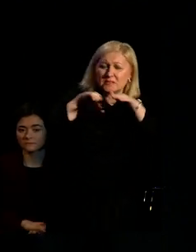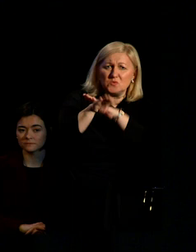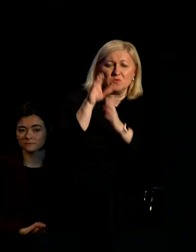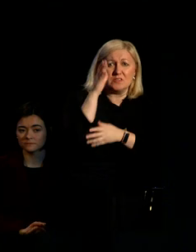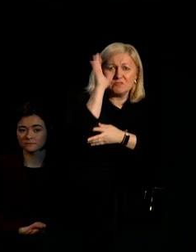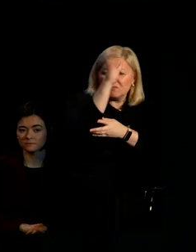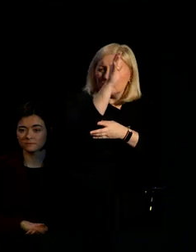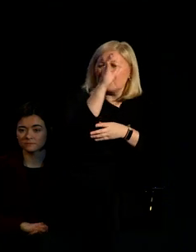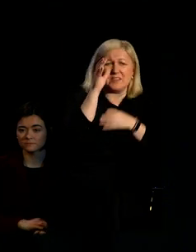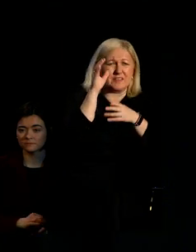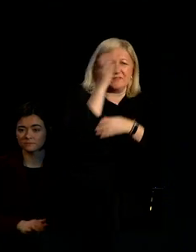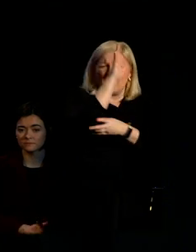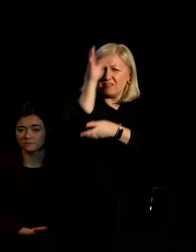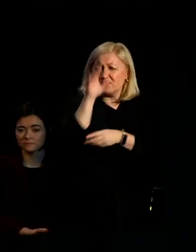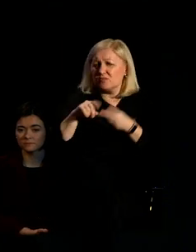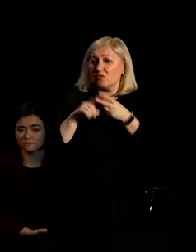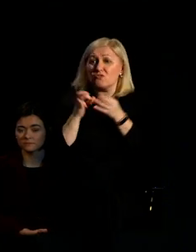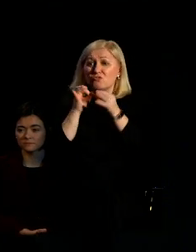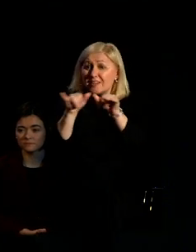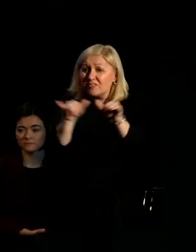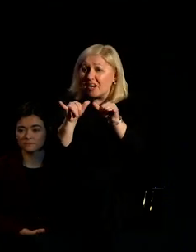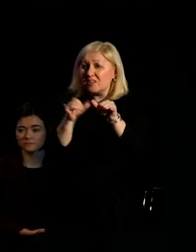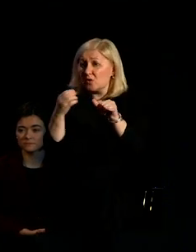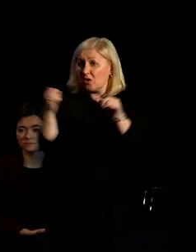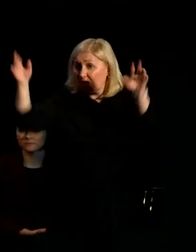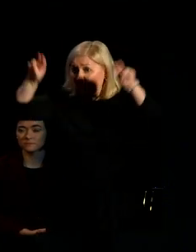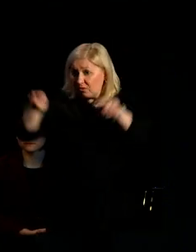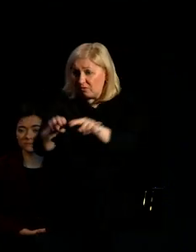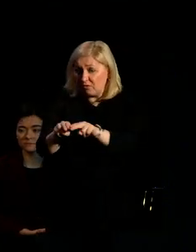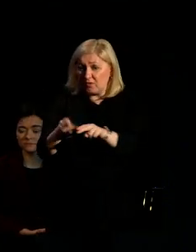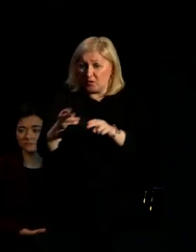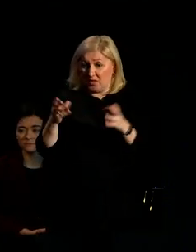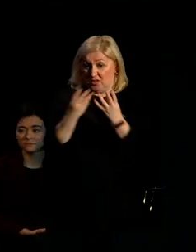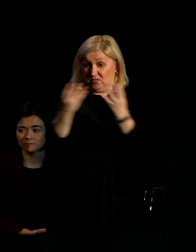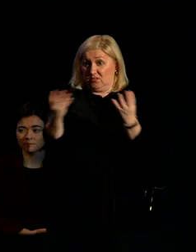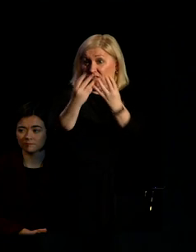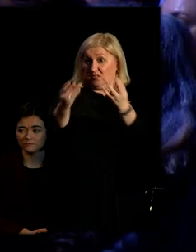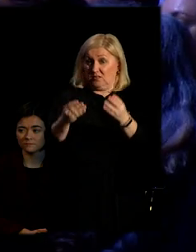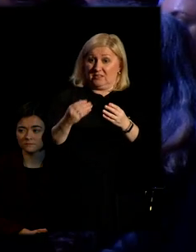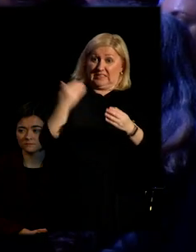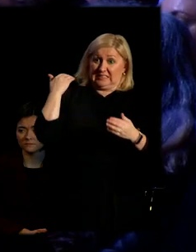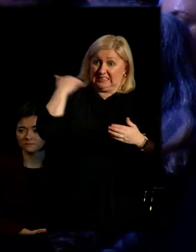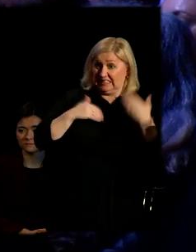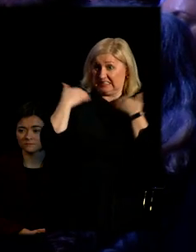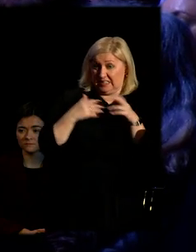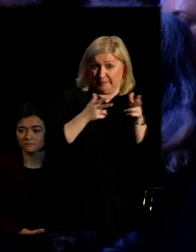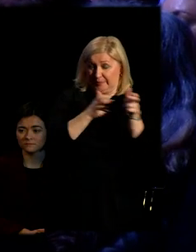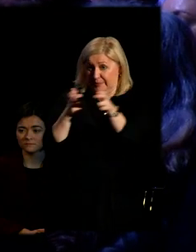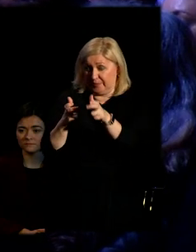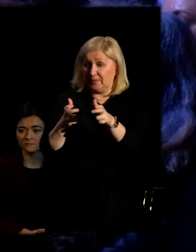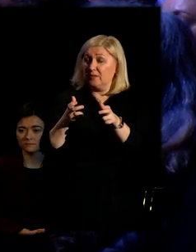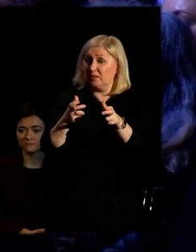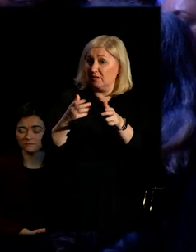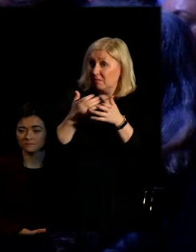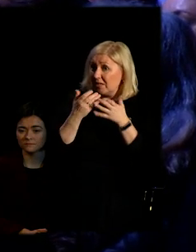were murdered in their thousands at point-blank range. Many had to dig their own graves before being